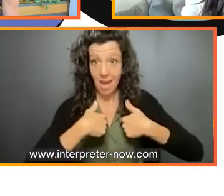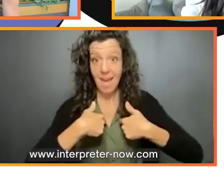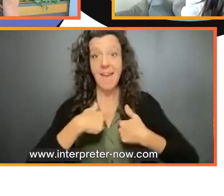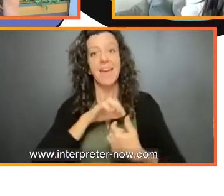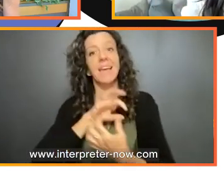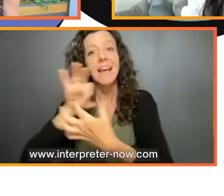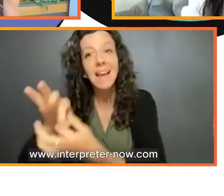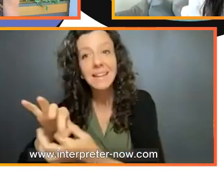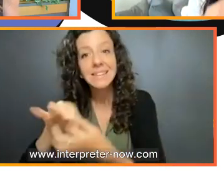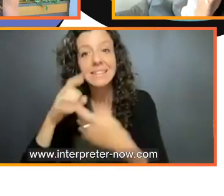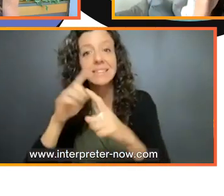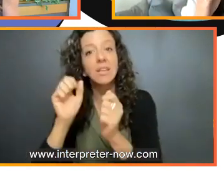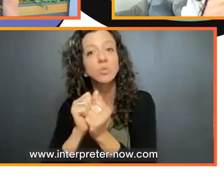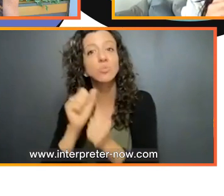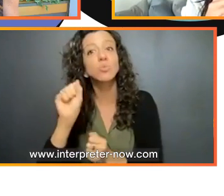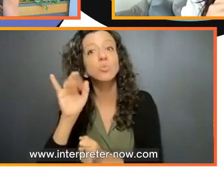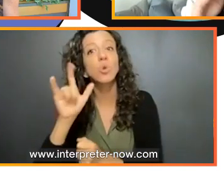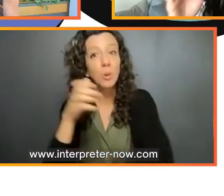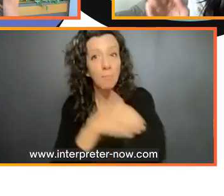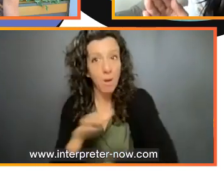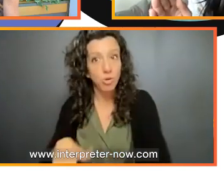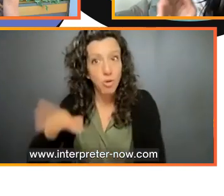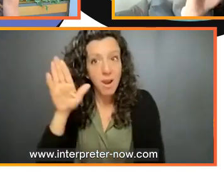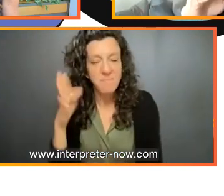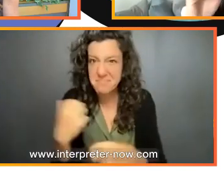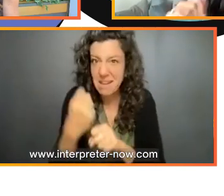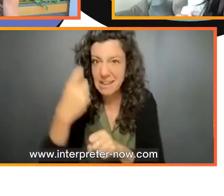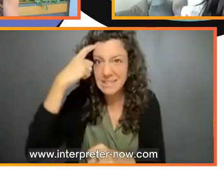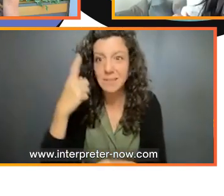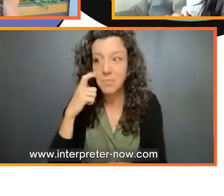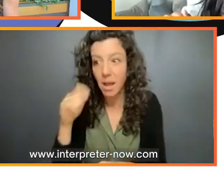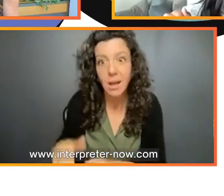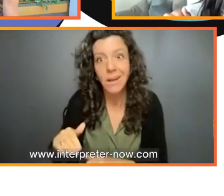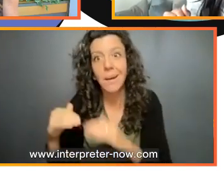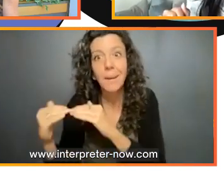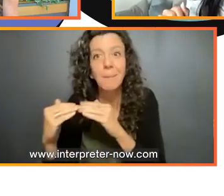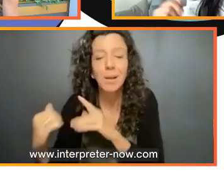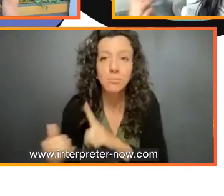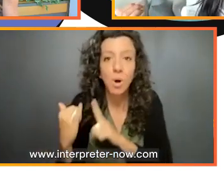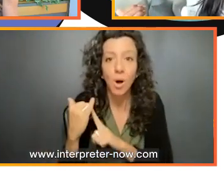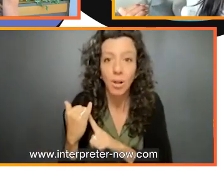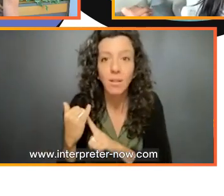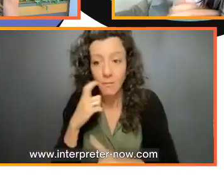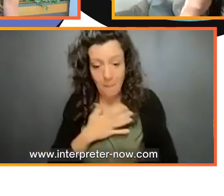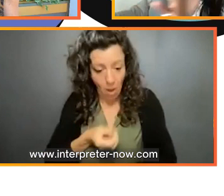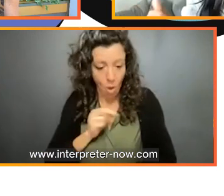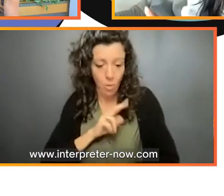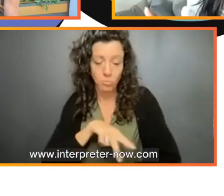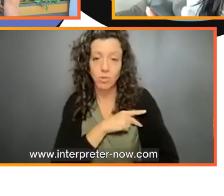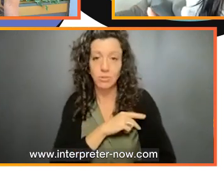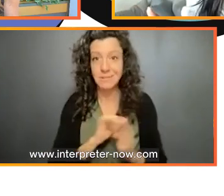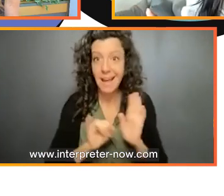success that we're talking about. So I connected success with social power growing up, which makes sense because I